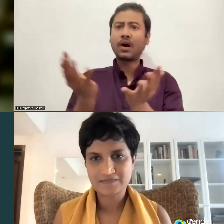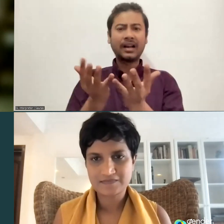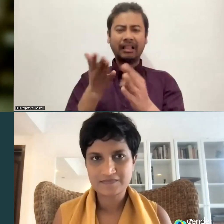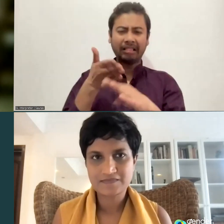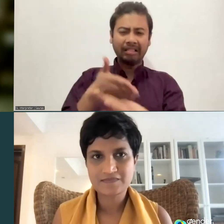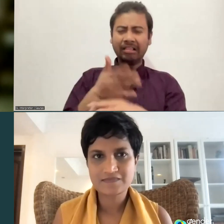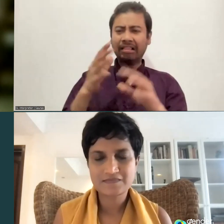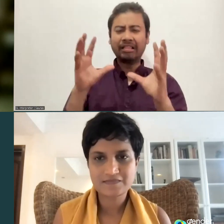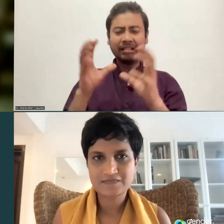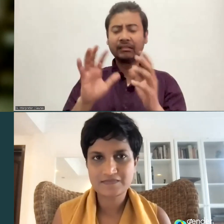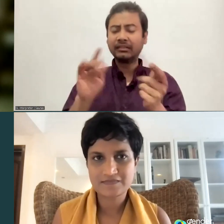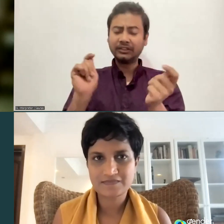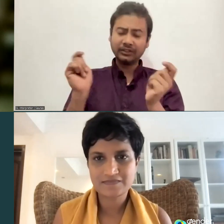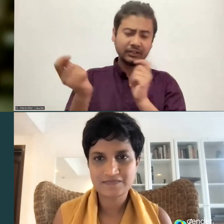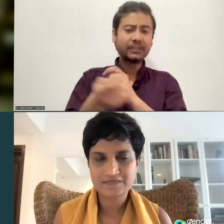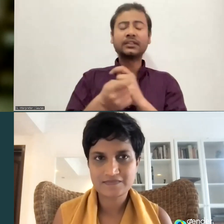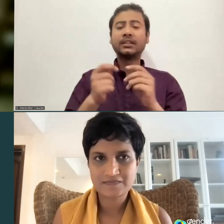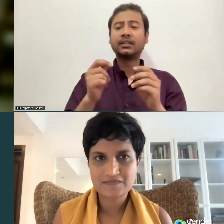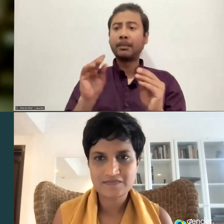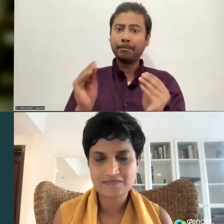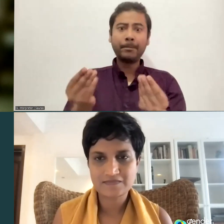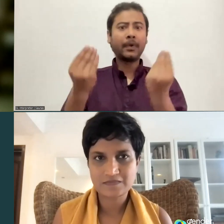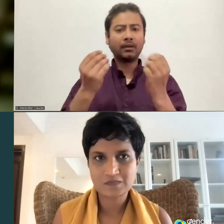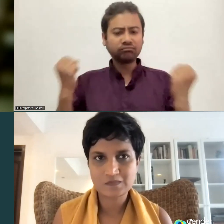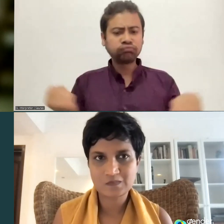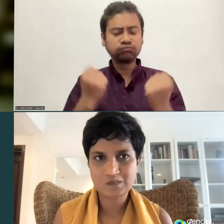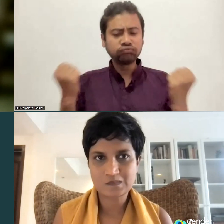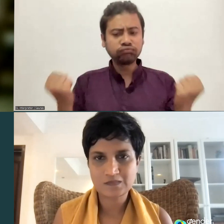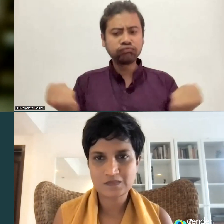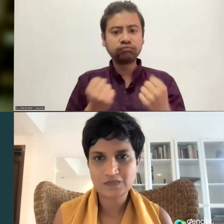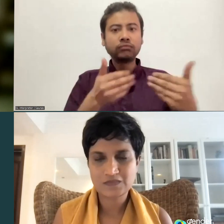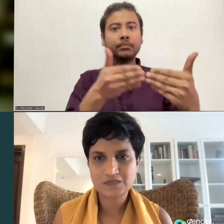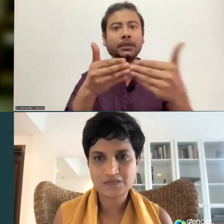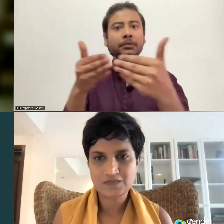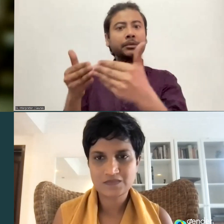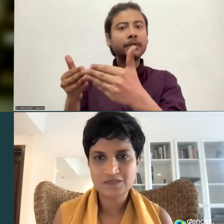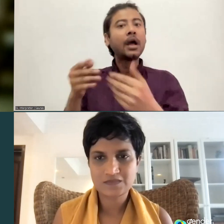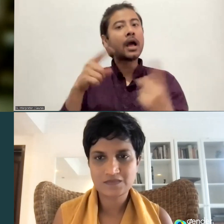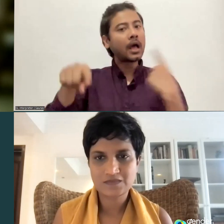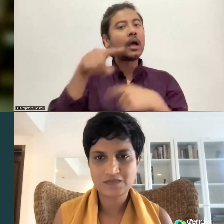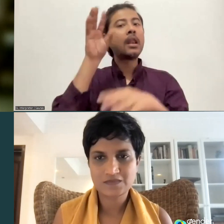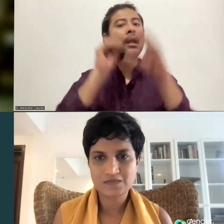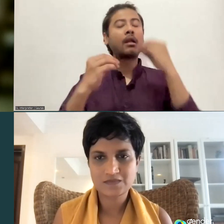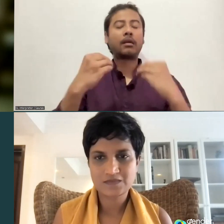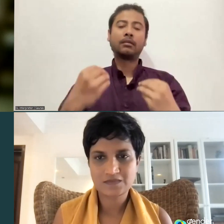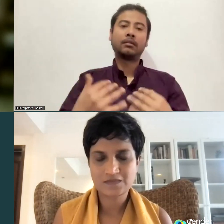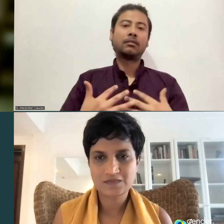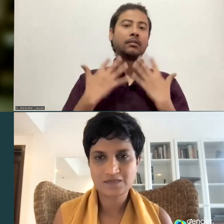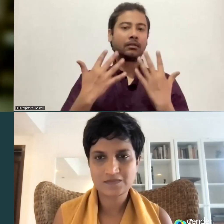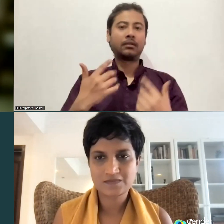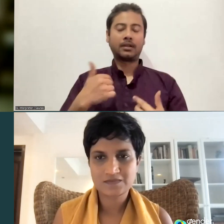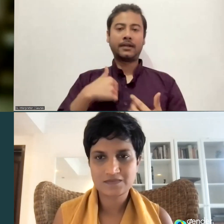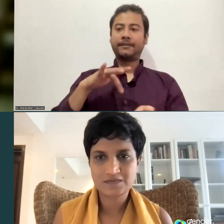That is an incredible privilege that I've been a vantage point, and being able to take all of that in,